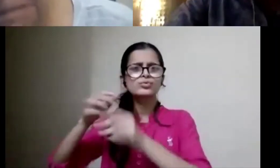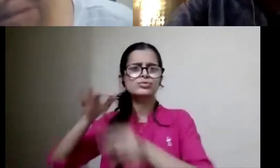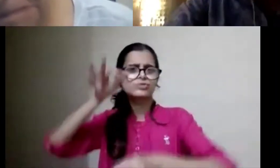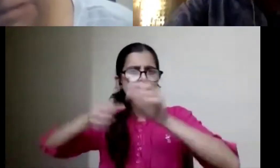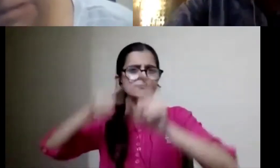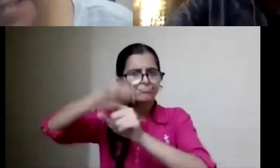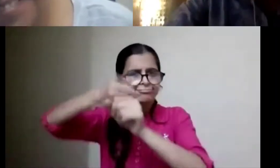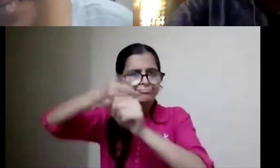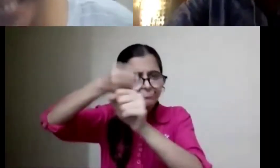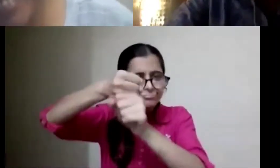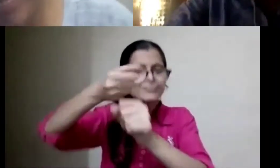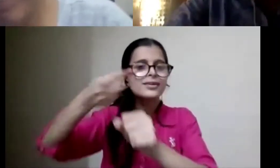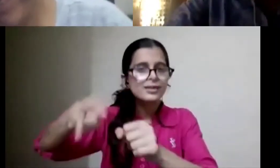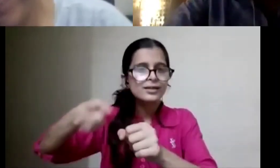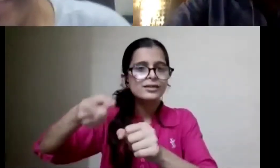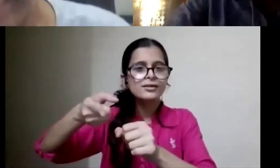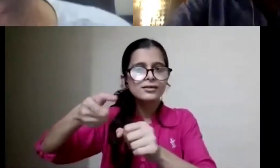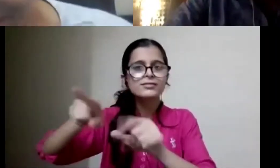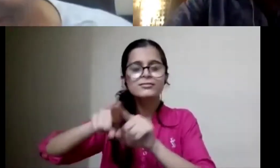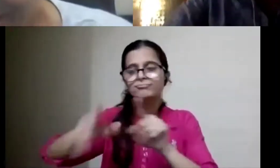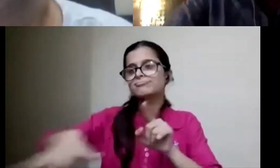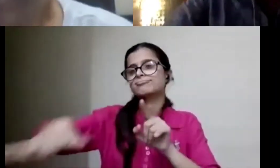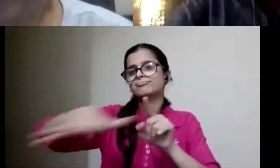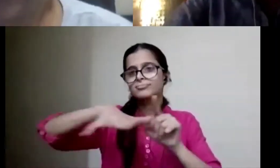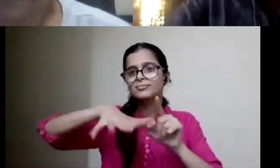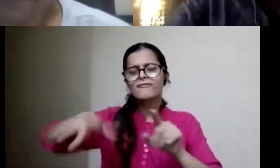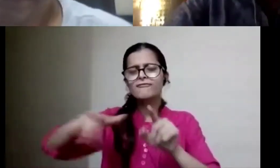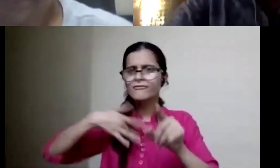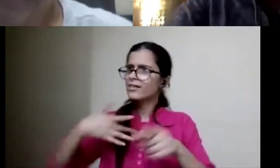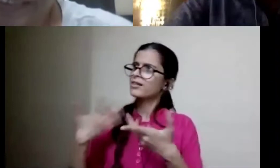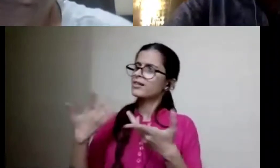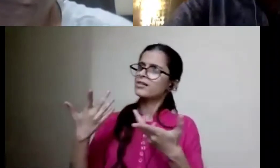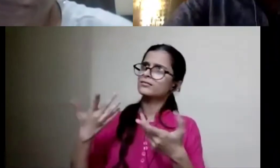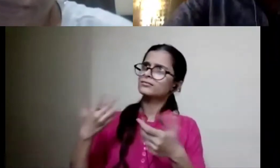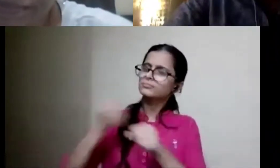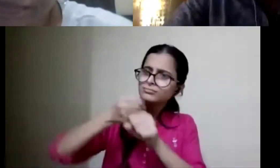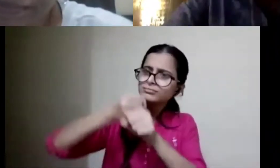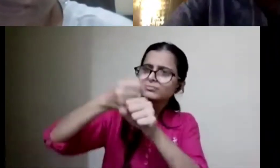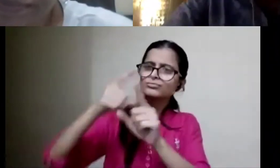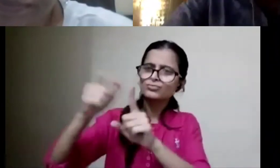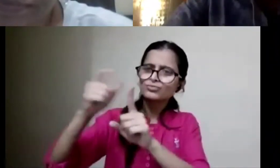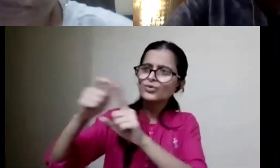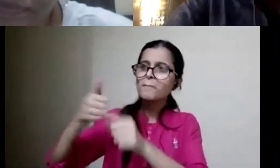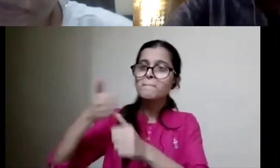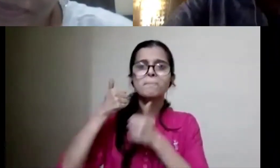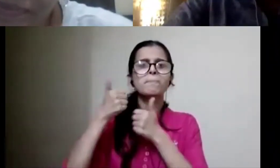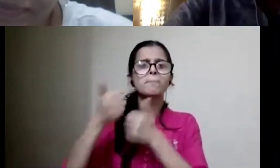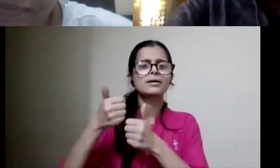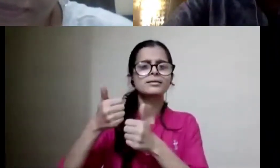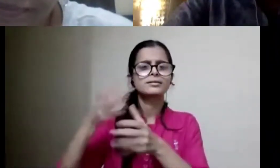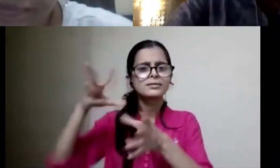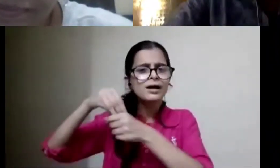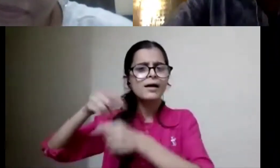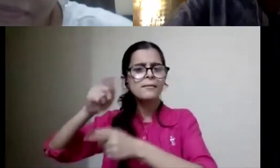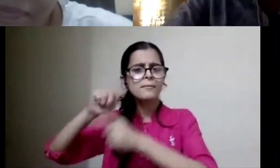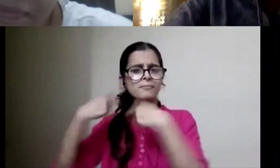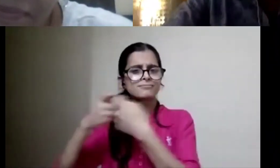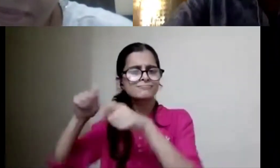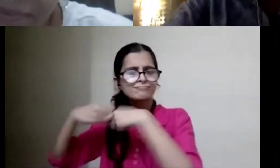entire area of discretion, this entire area of determining the best interest of the parties, this entire